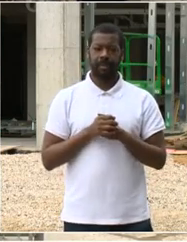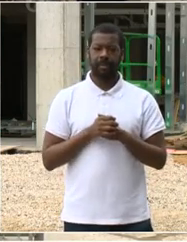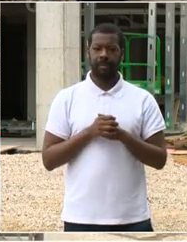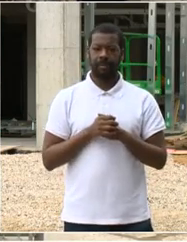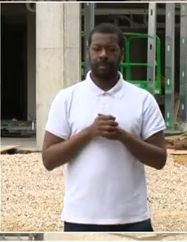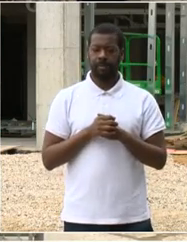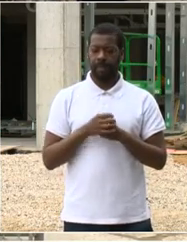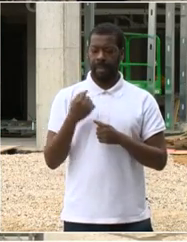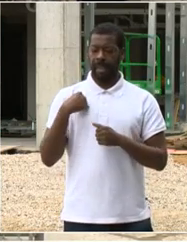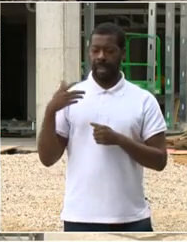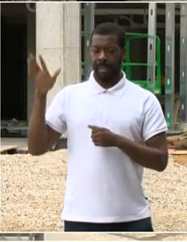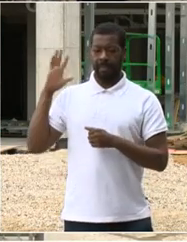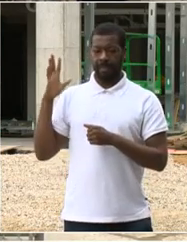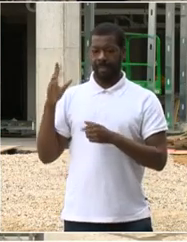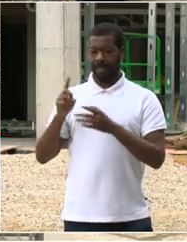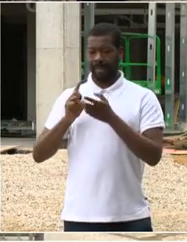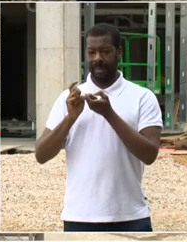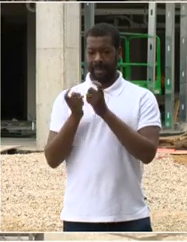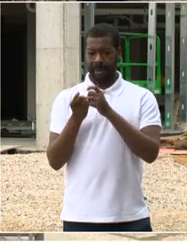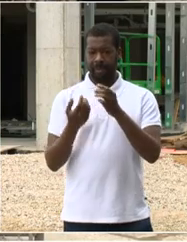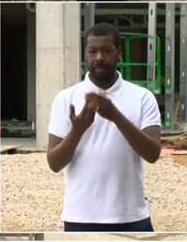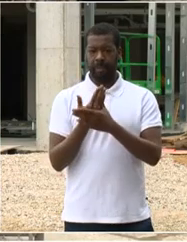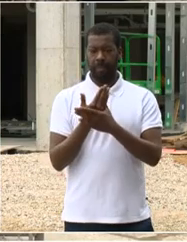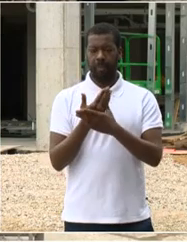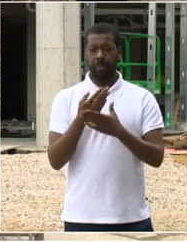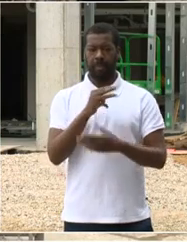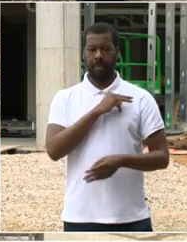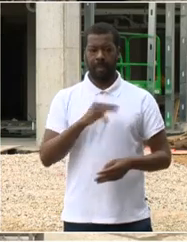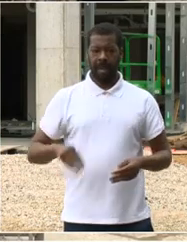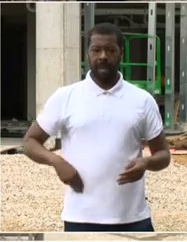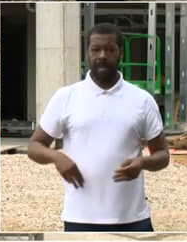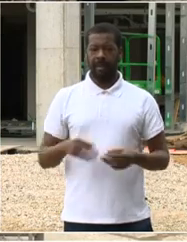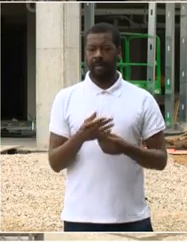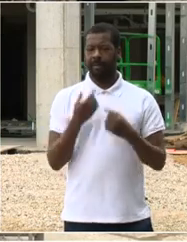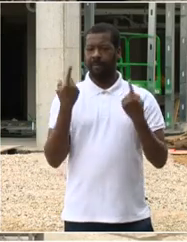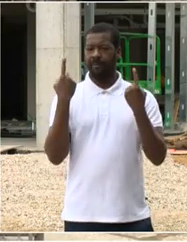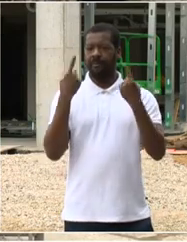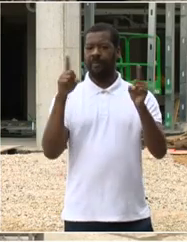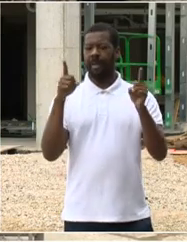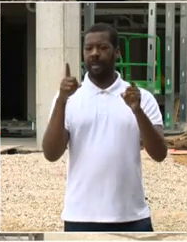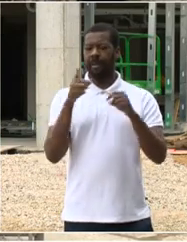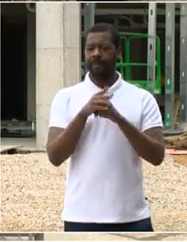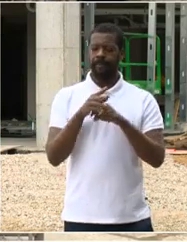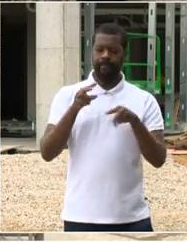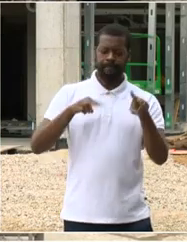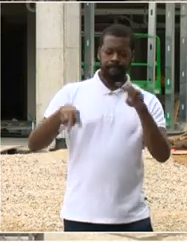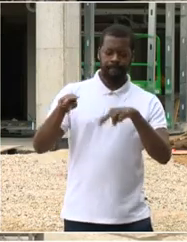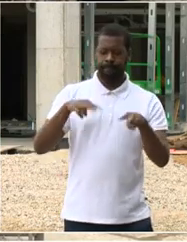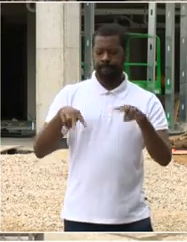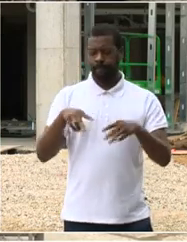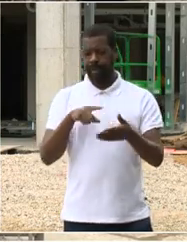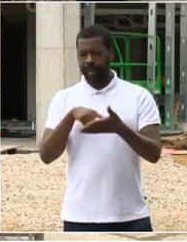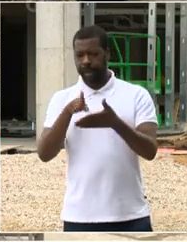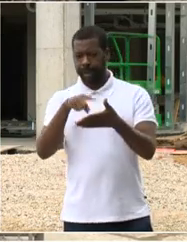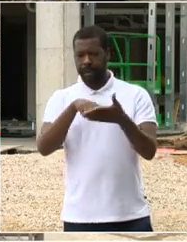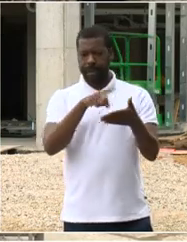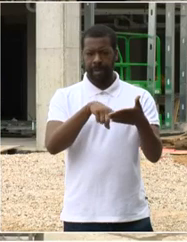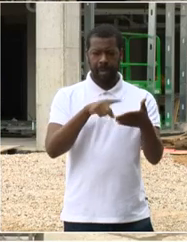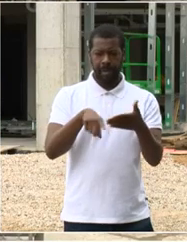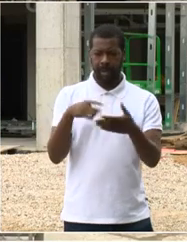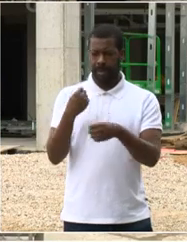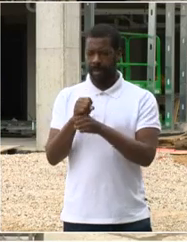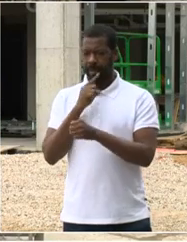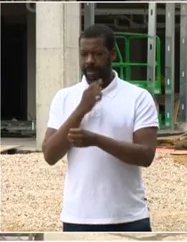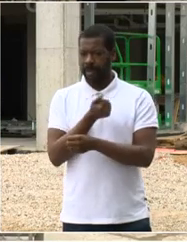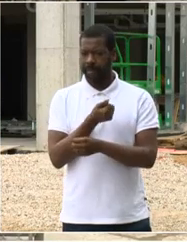becoming mayor, we were putting the final I's dotting them and crossing the T's